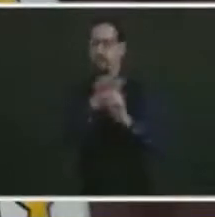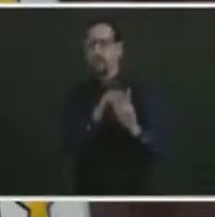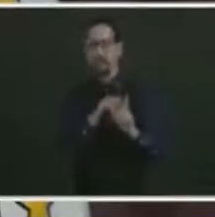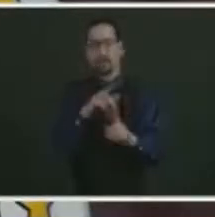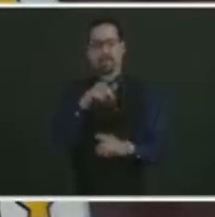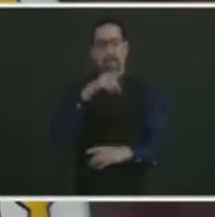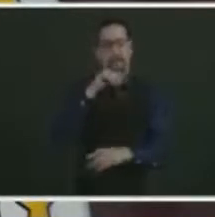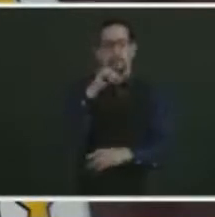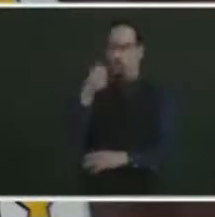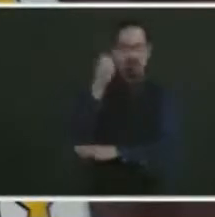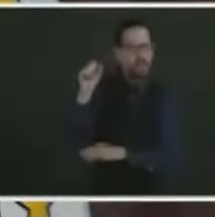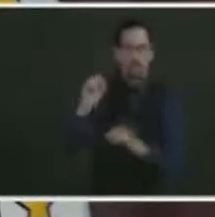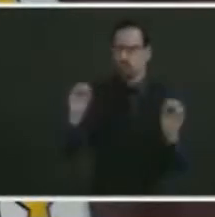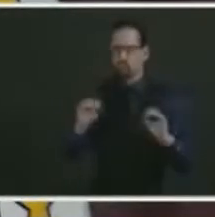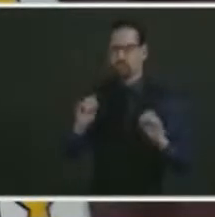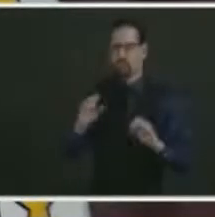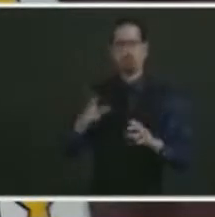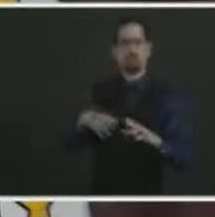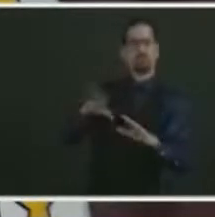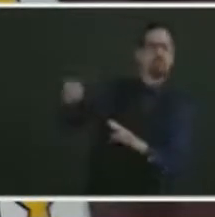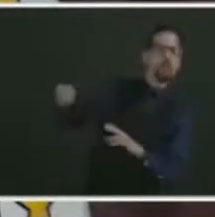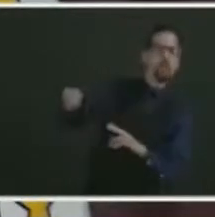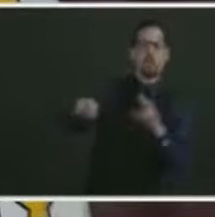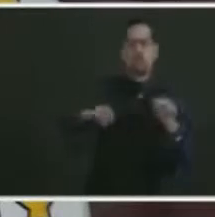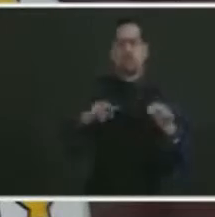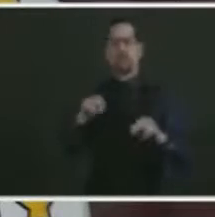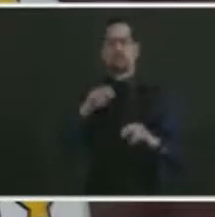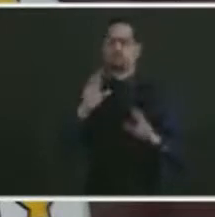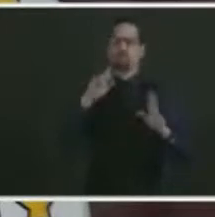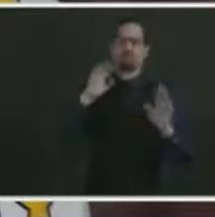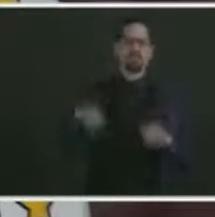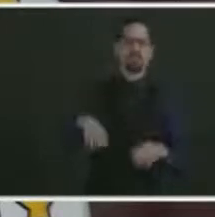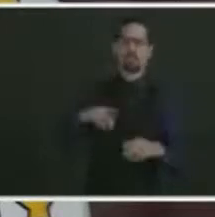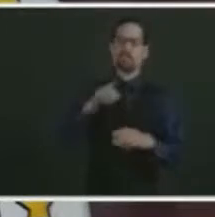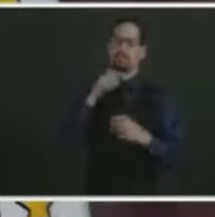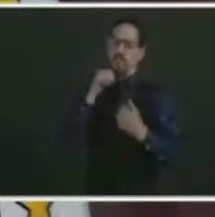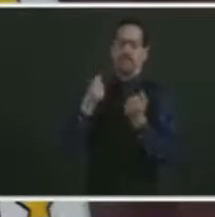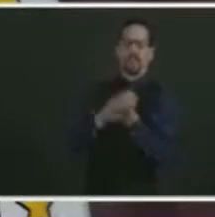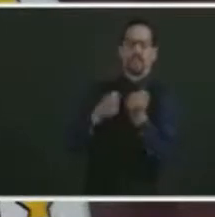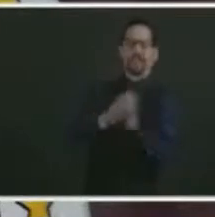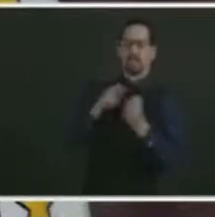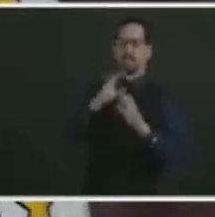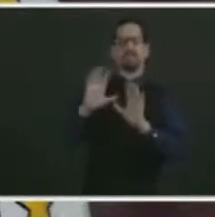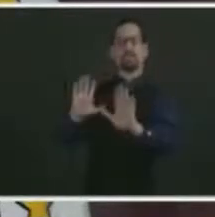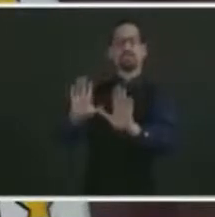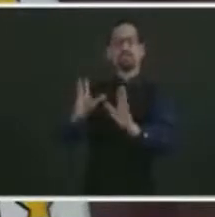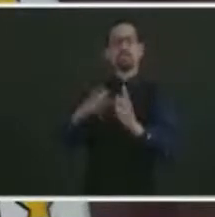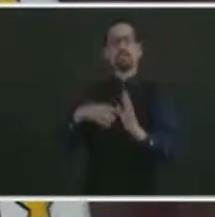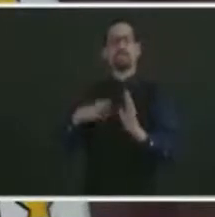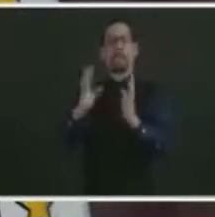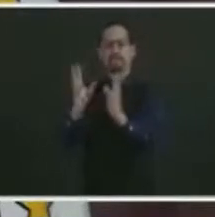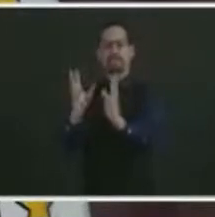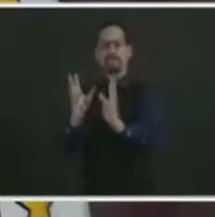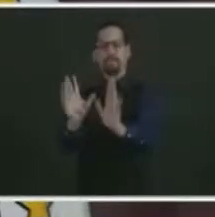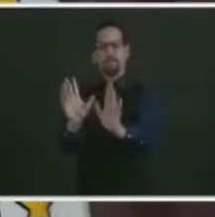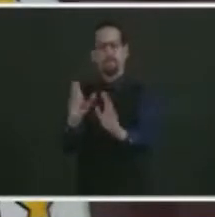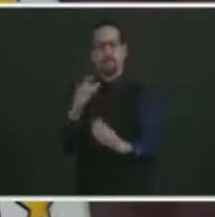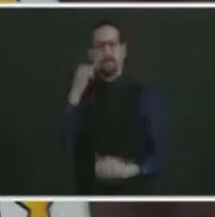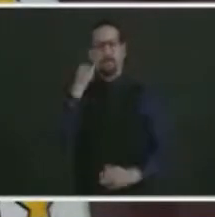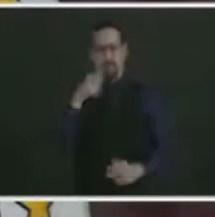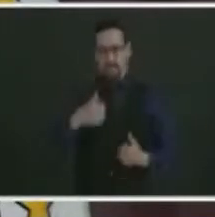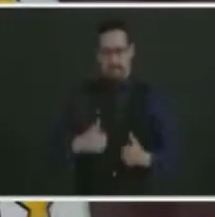not properly advocate for change, I am going to tell you this. If you live with